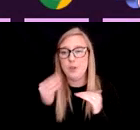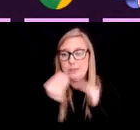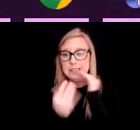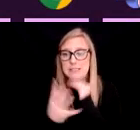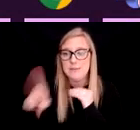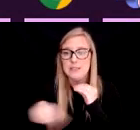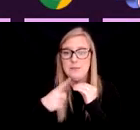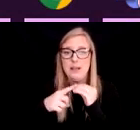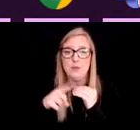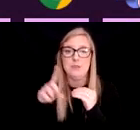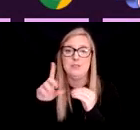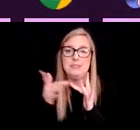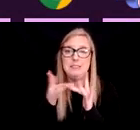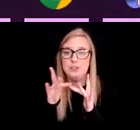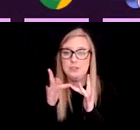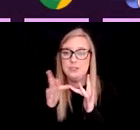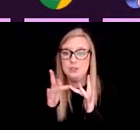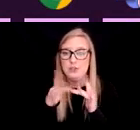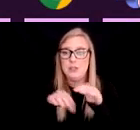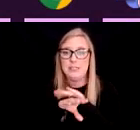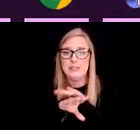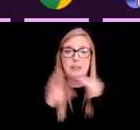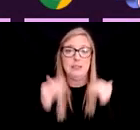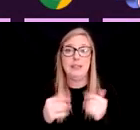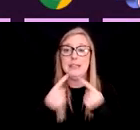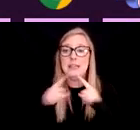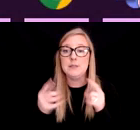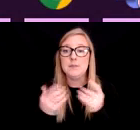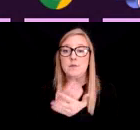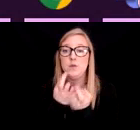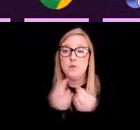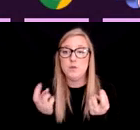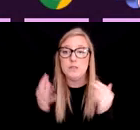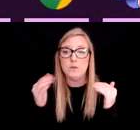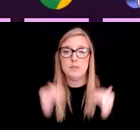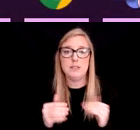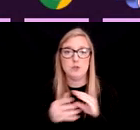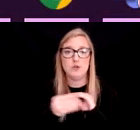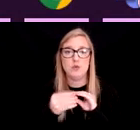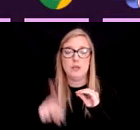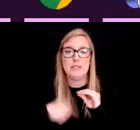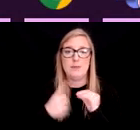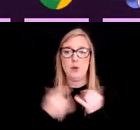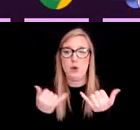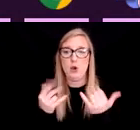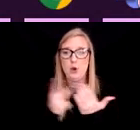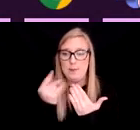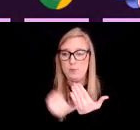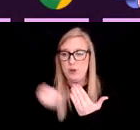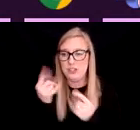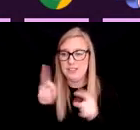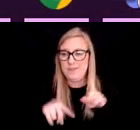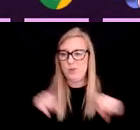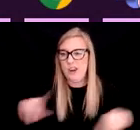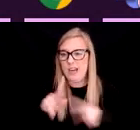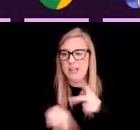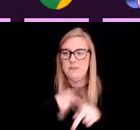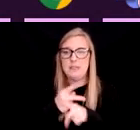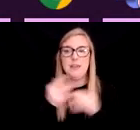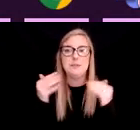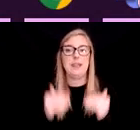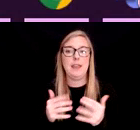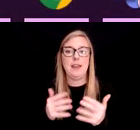accessibility, announcement of new resources, stories about current projects of all types, and upcoming events and